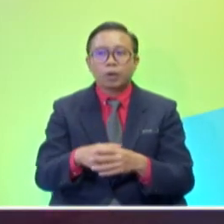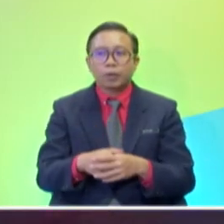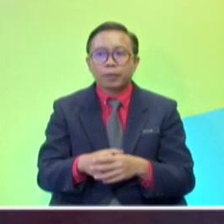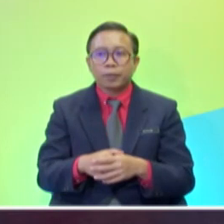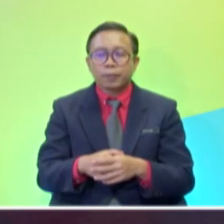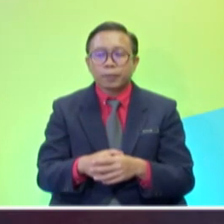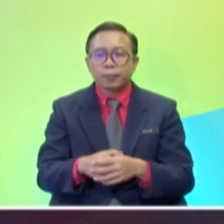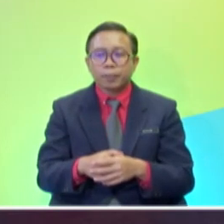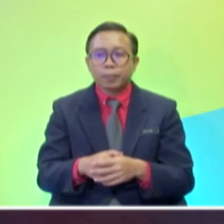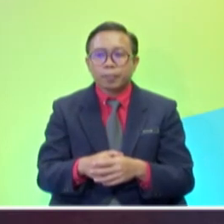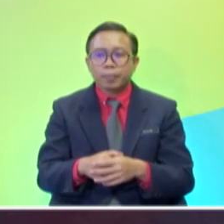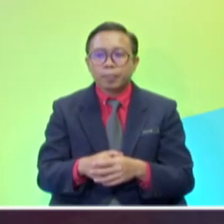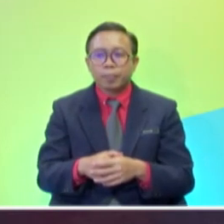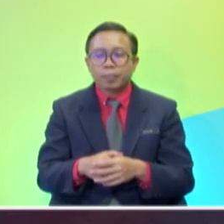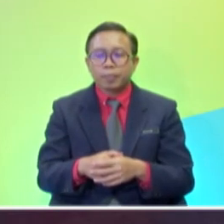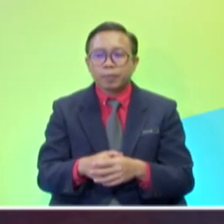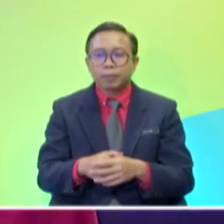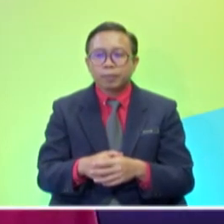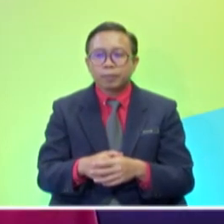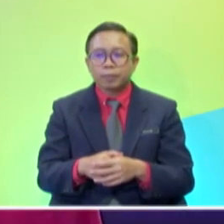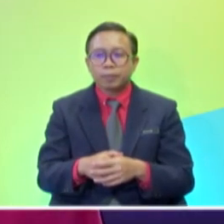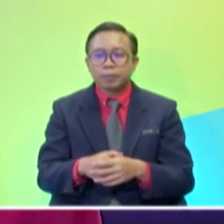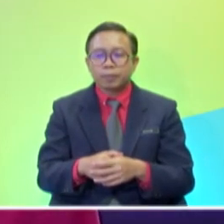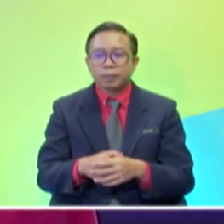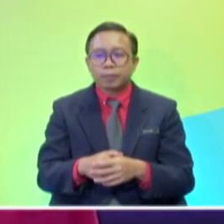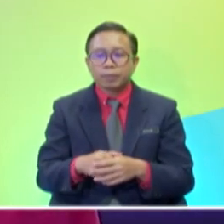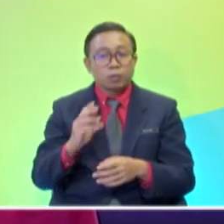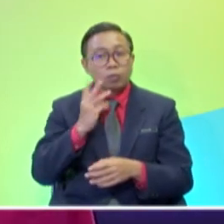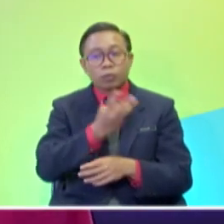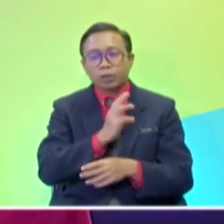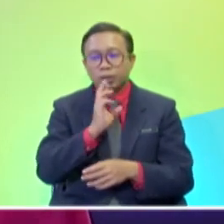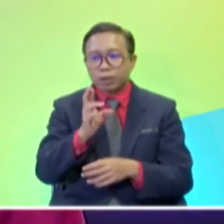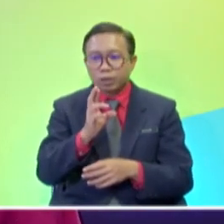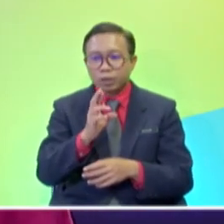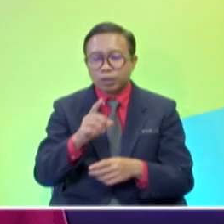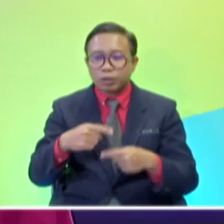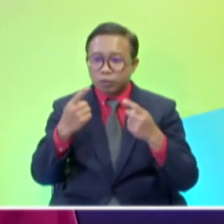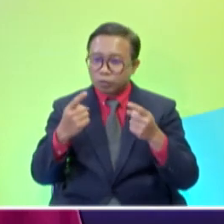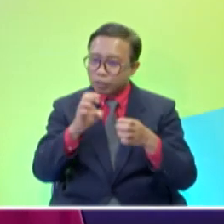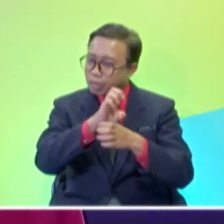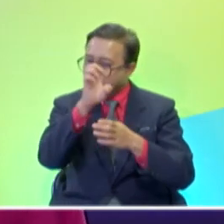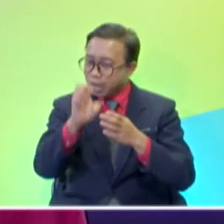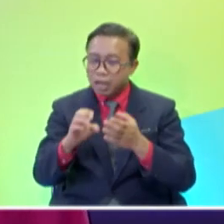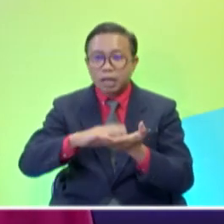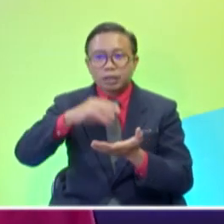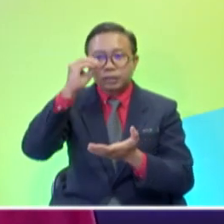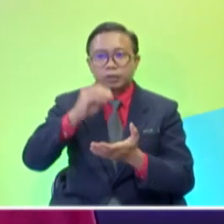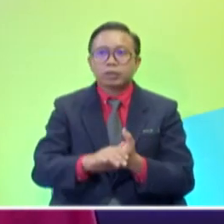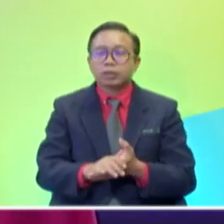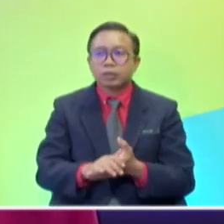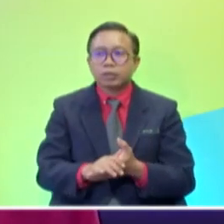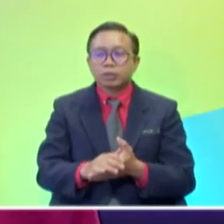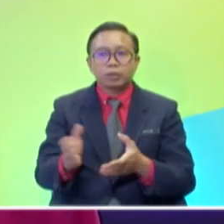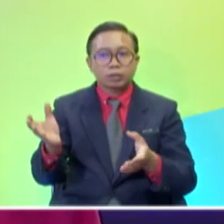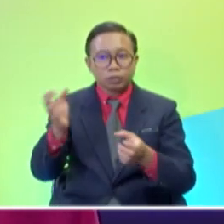Thank you learned. so much, Shafiqah, for reminding me about that. Ooh. We are at the Yeah. end of our lesson now, pupils. So let's close